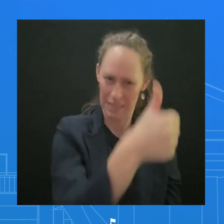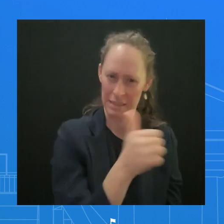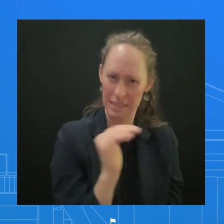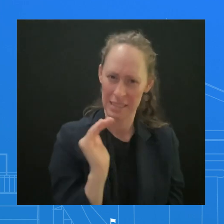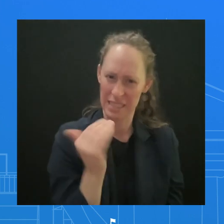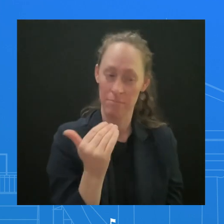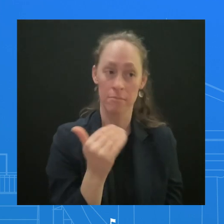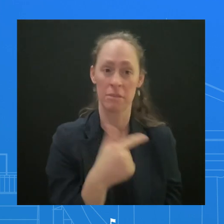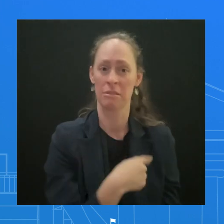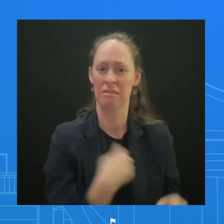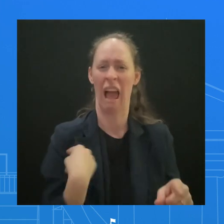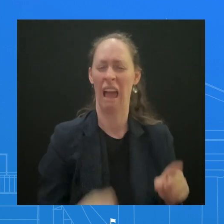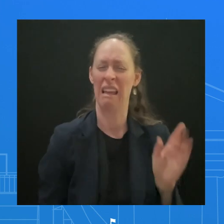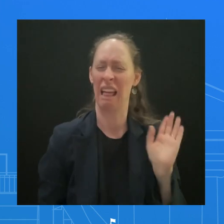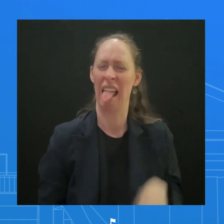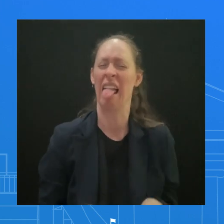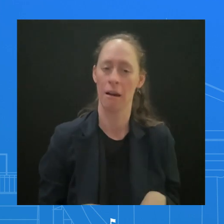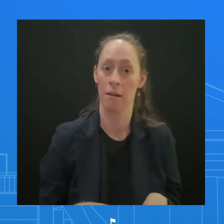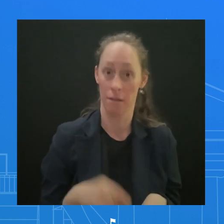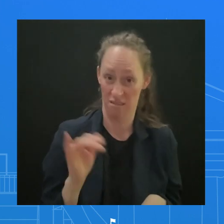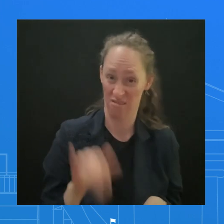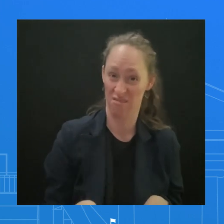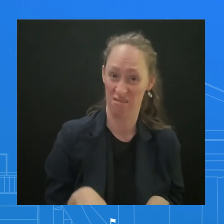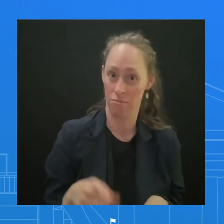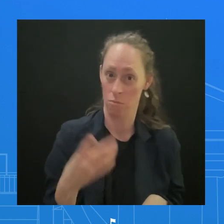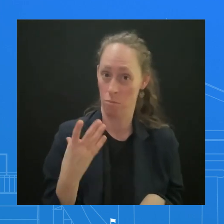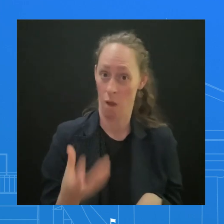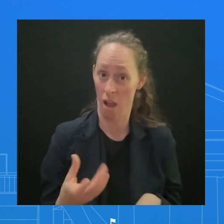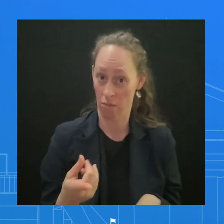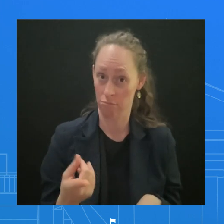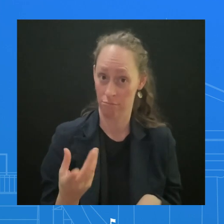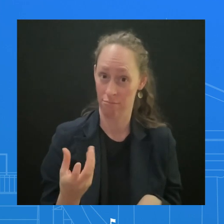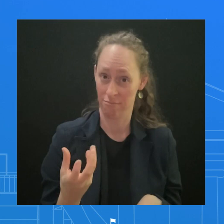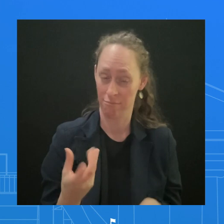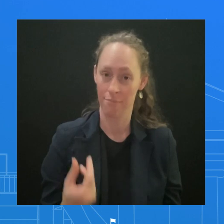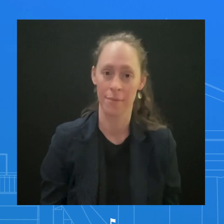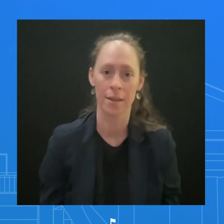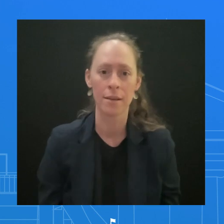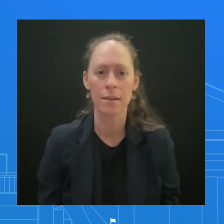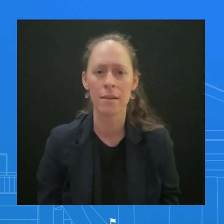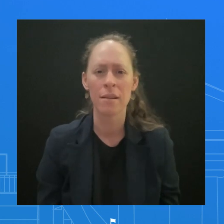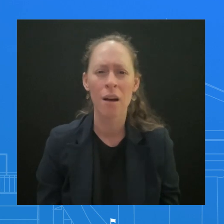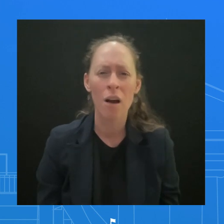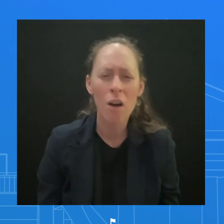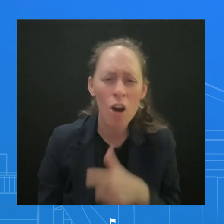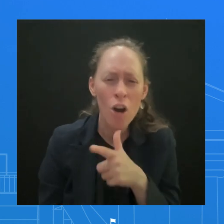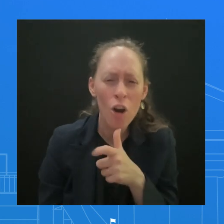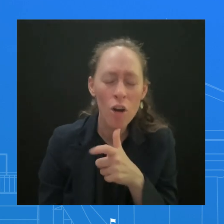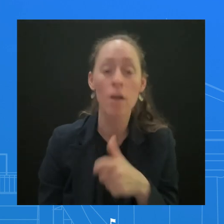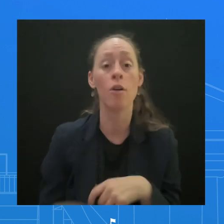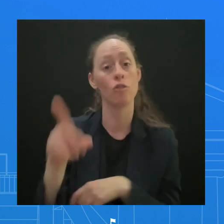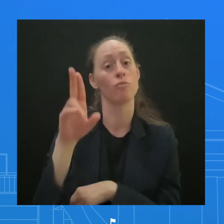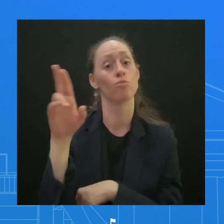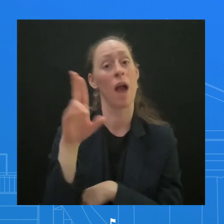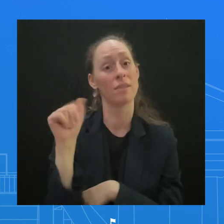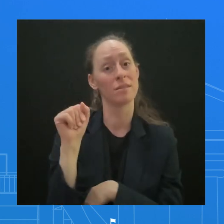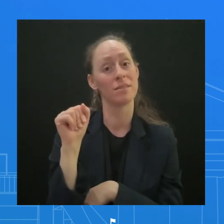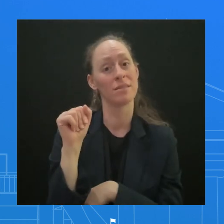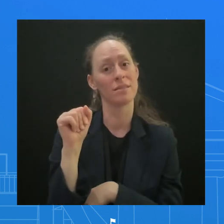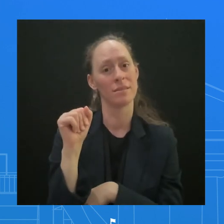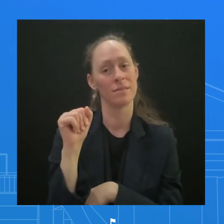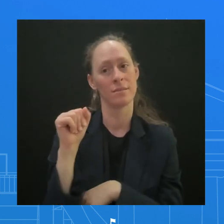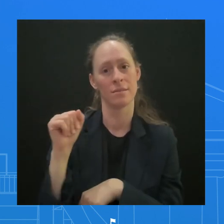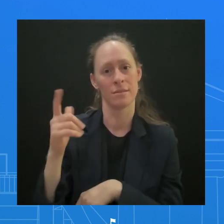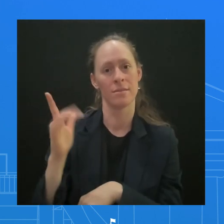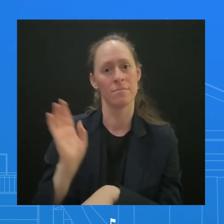way to move for who to move away from China? From the U.S. Is pushing U.S. companies to do business in India a way to